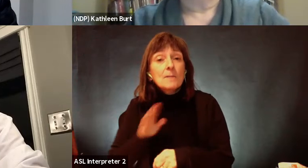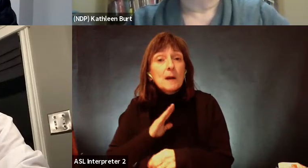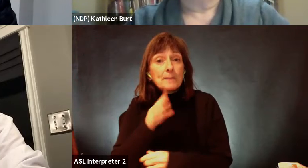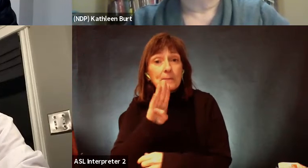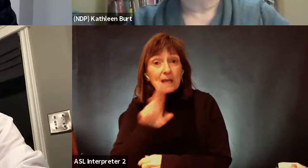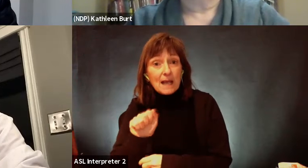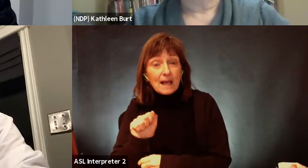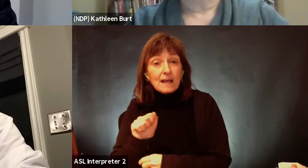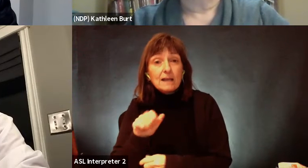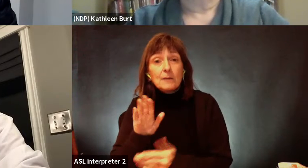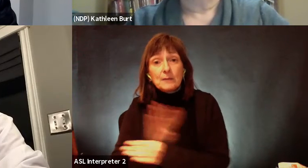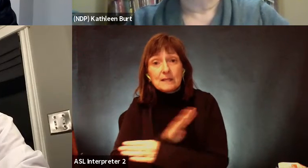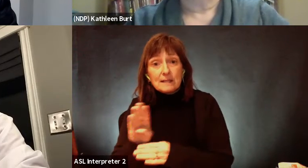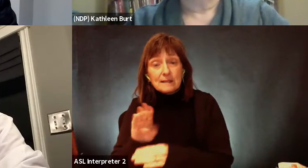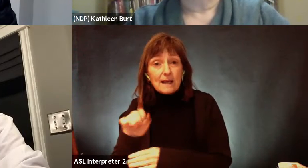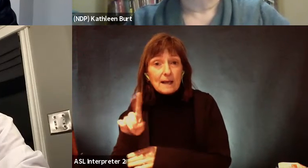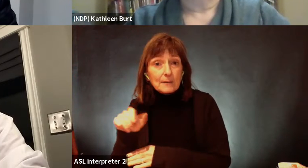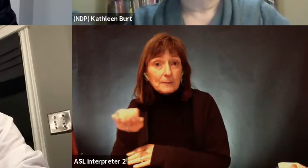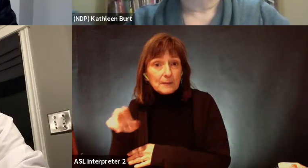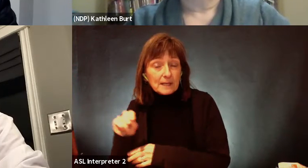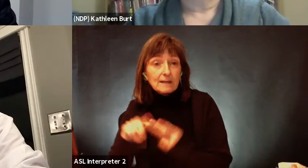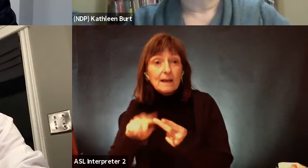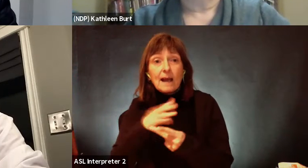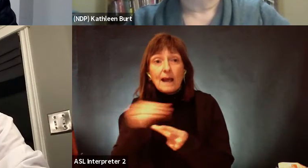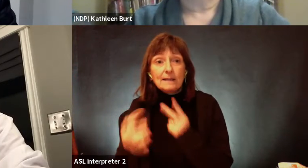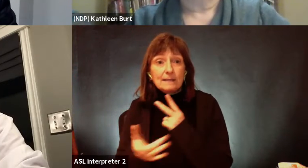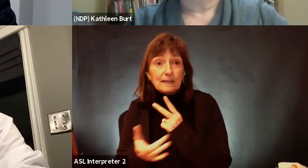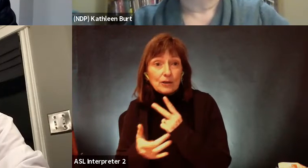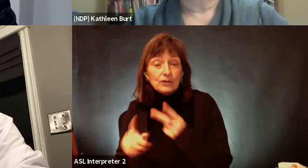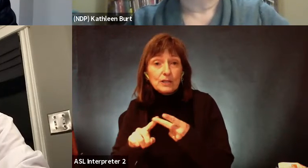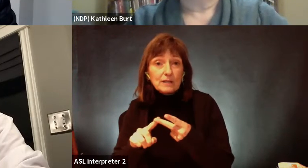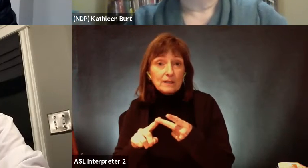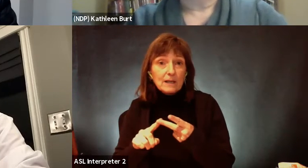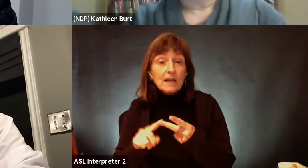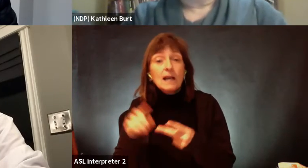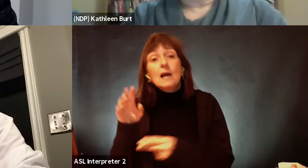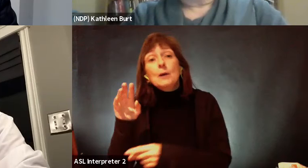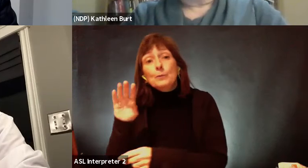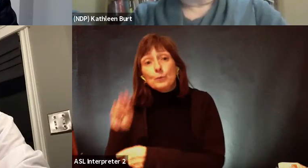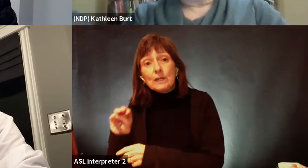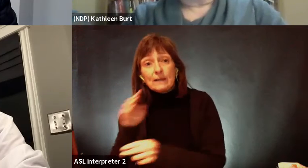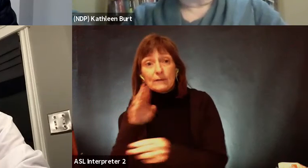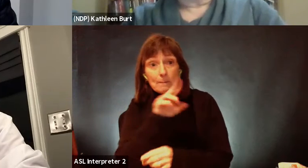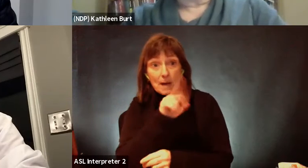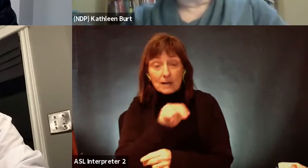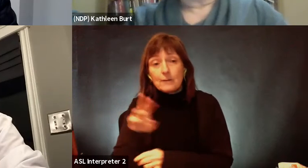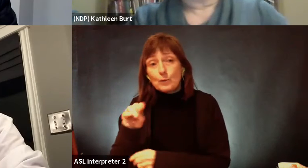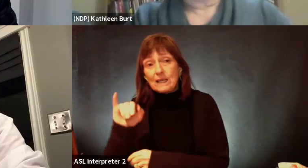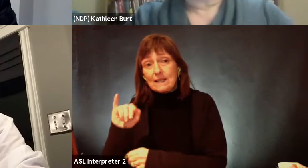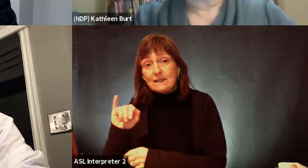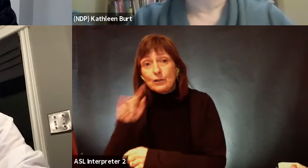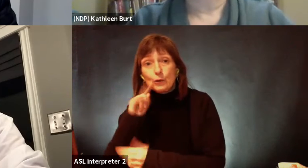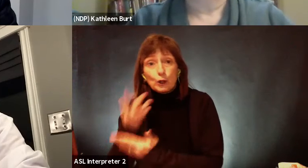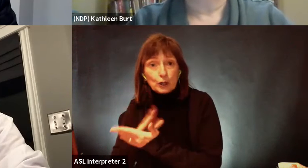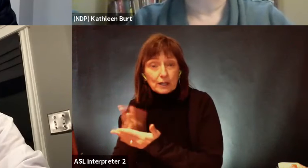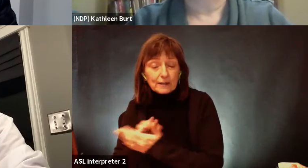a Bachelor of Technology from Memorial University, and a diploma in food technology from the Marine Institute. I started my career in the fisheries